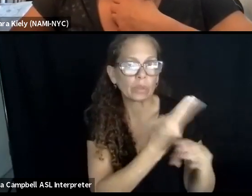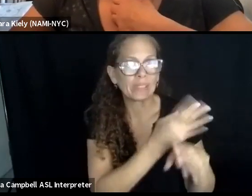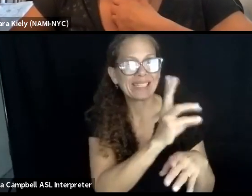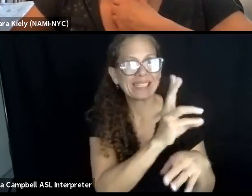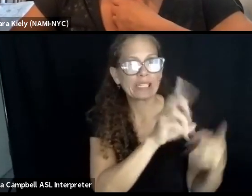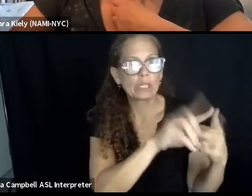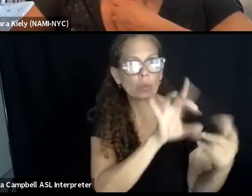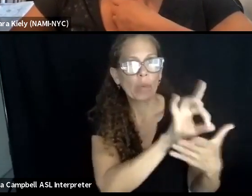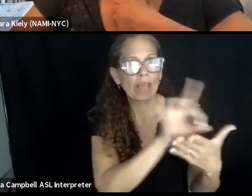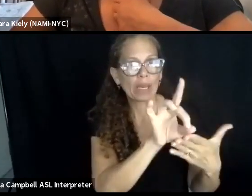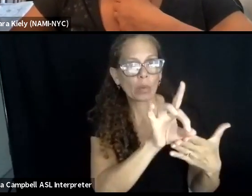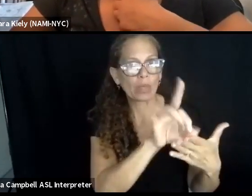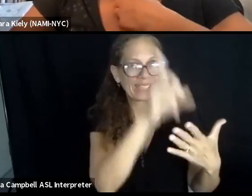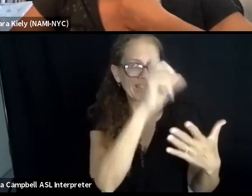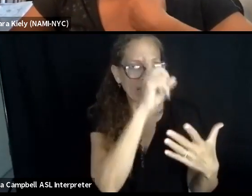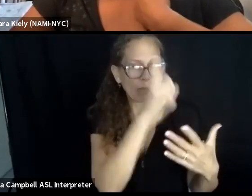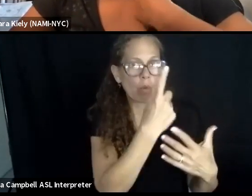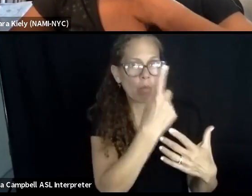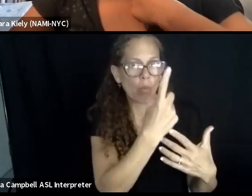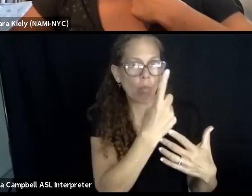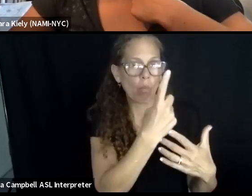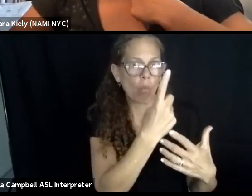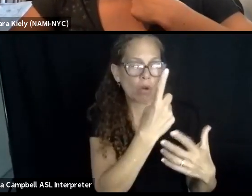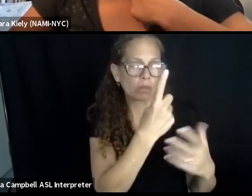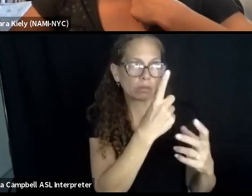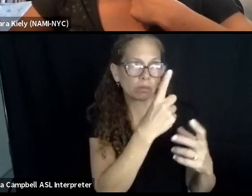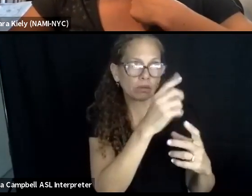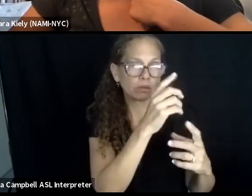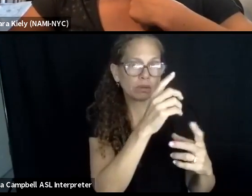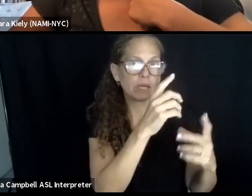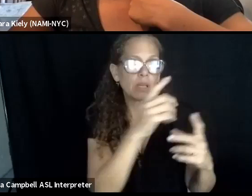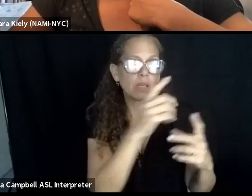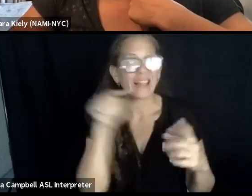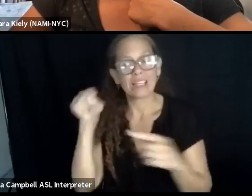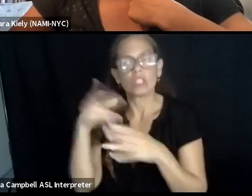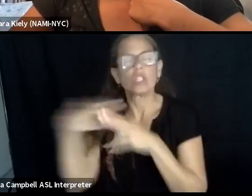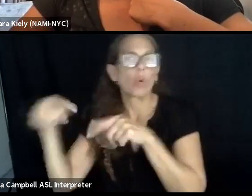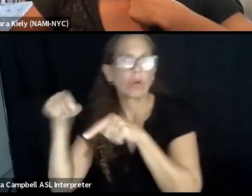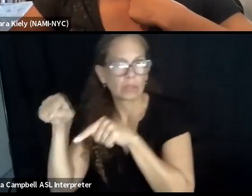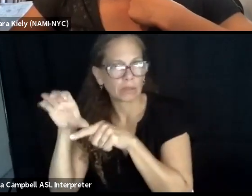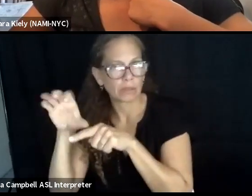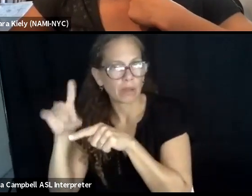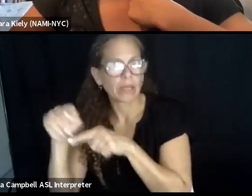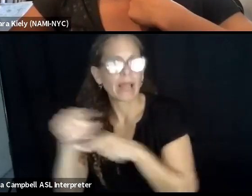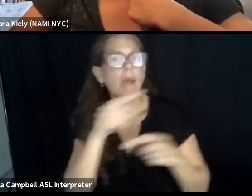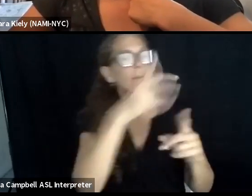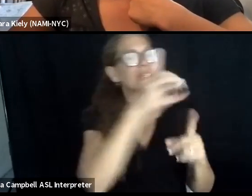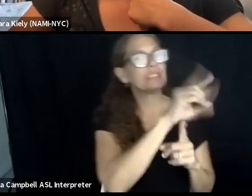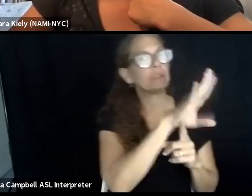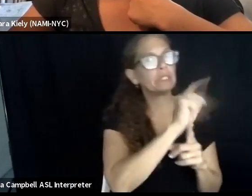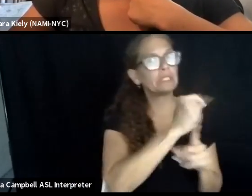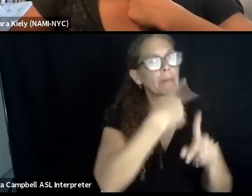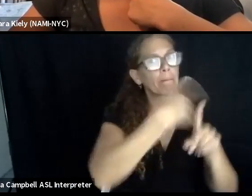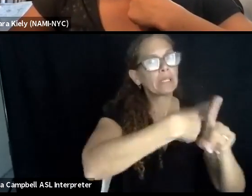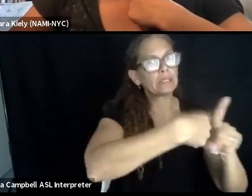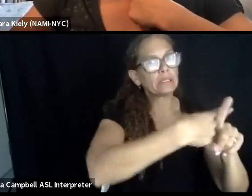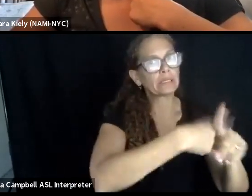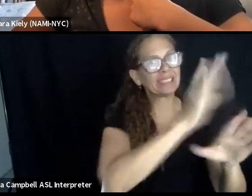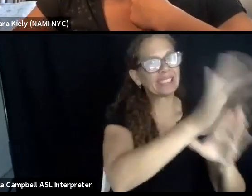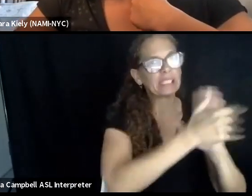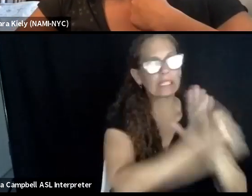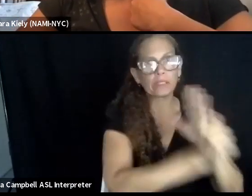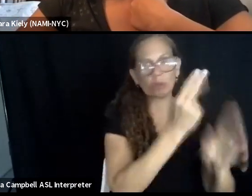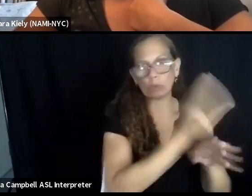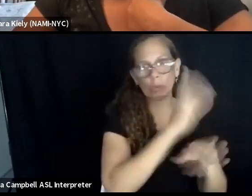and you're thinking about one circumscribed problem, whereas DBT can be done over a number of months and the skills can be used all the time.